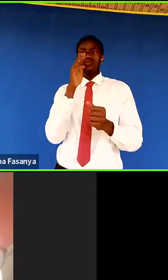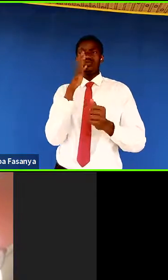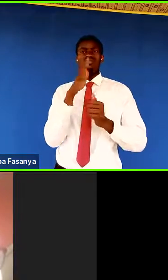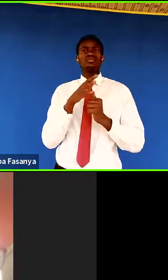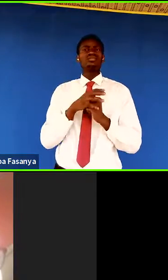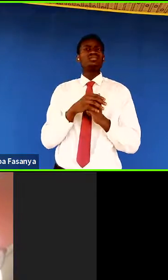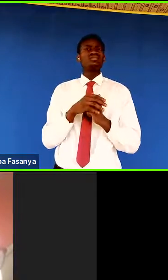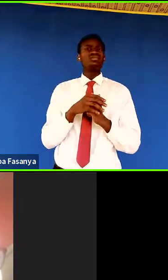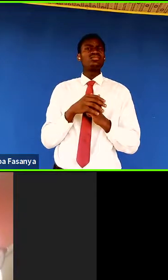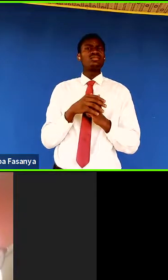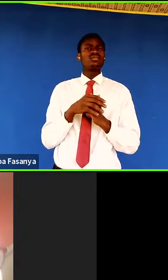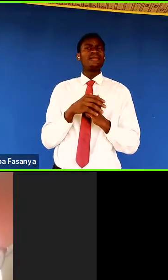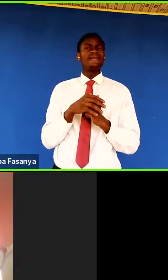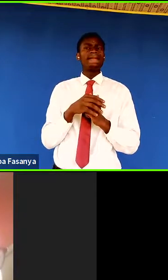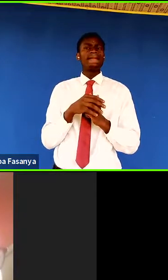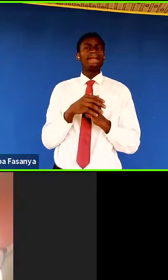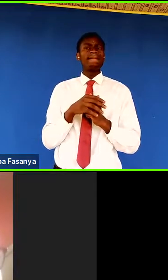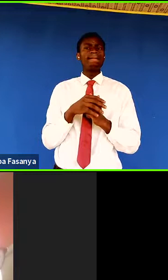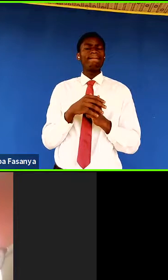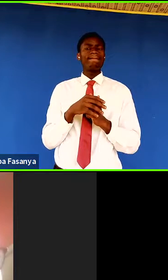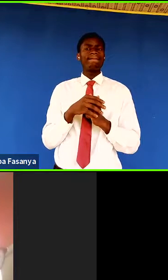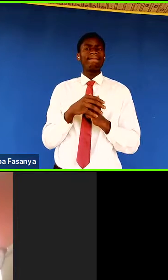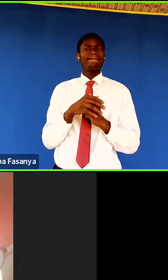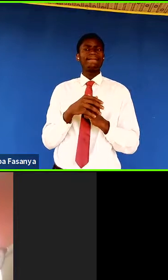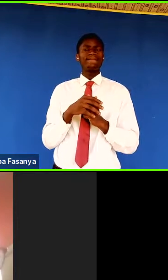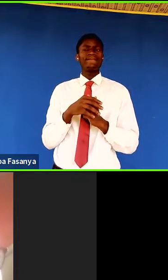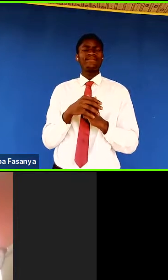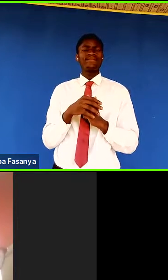when the fertile period,